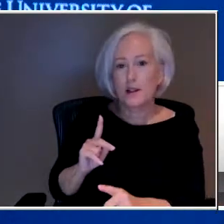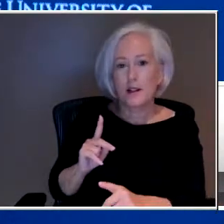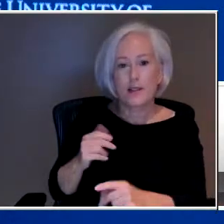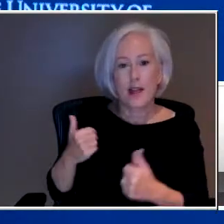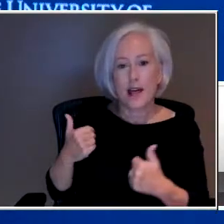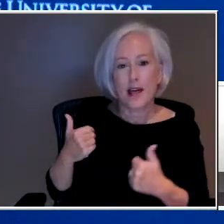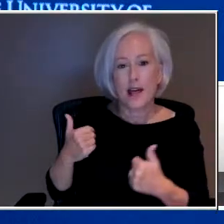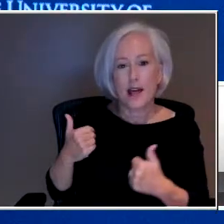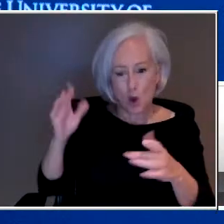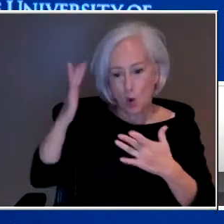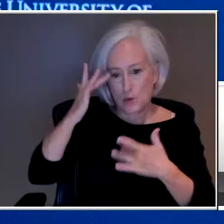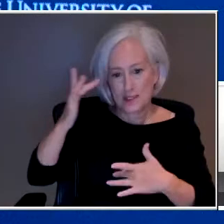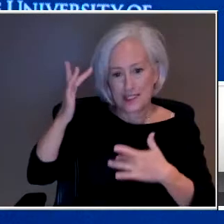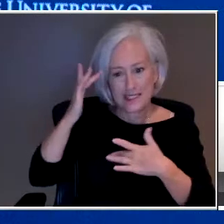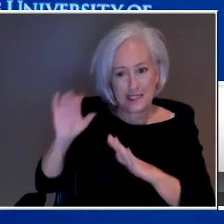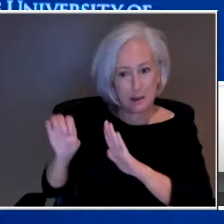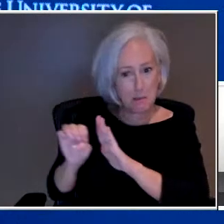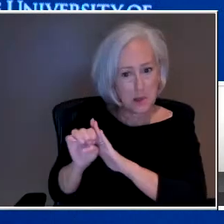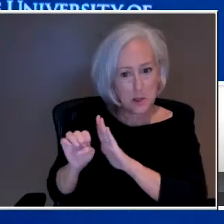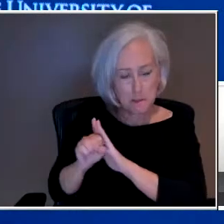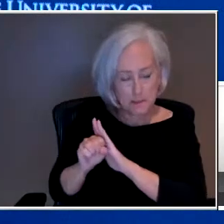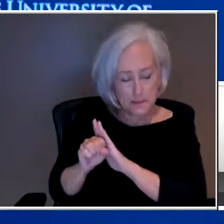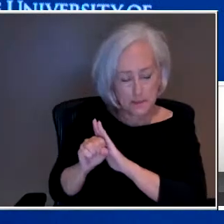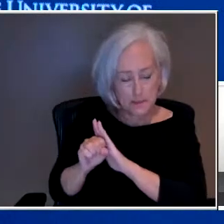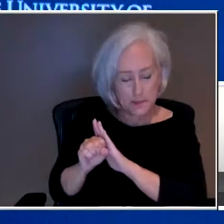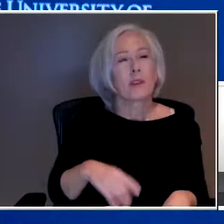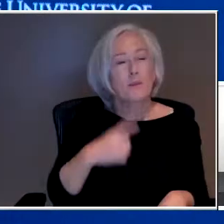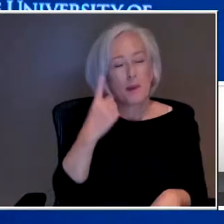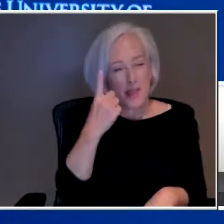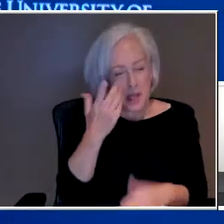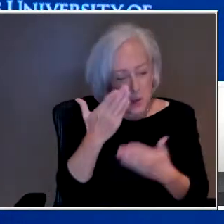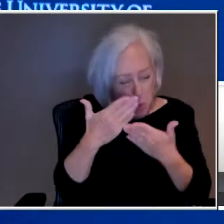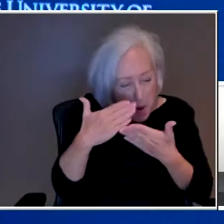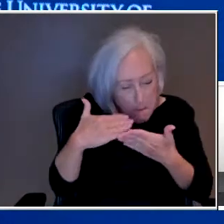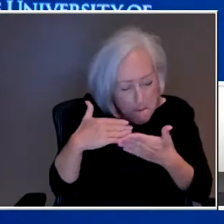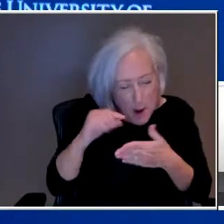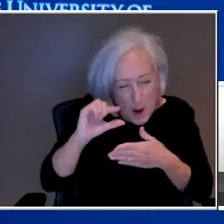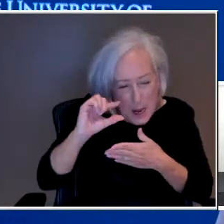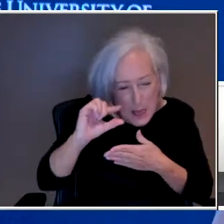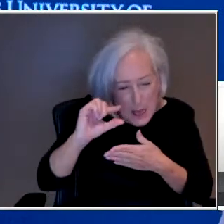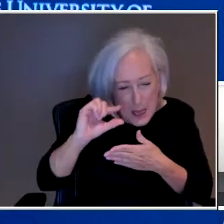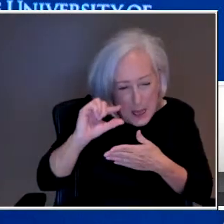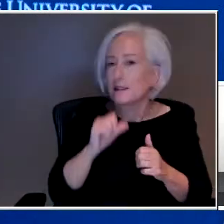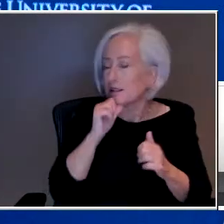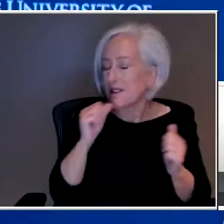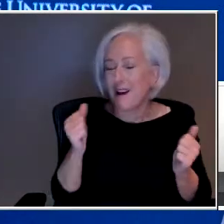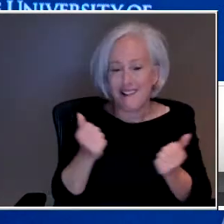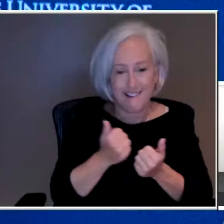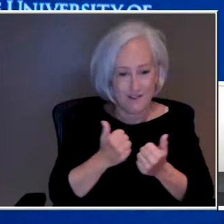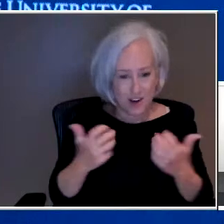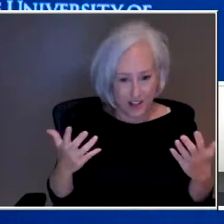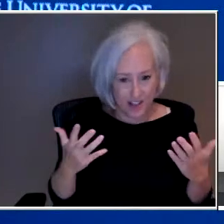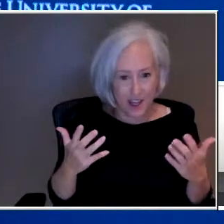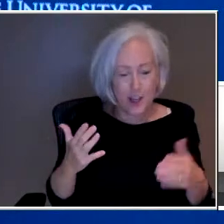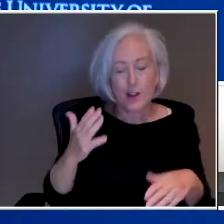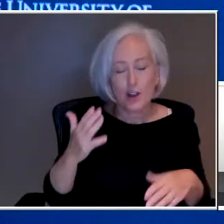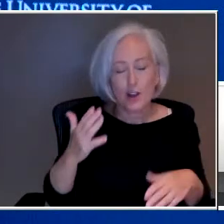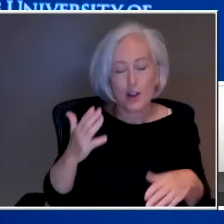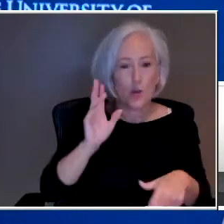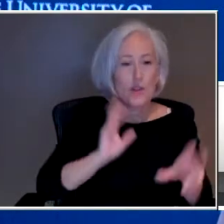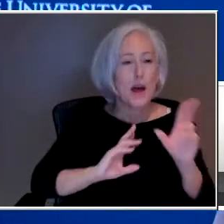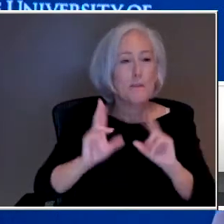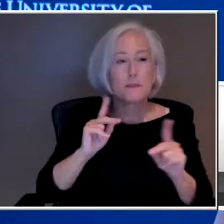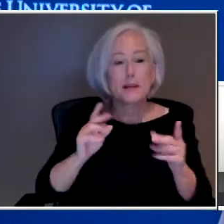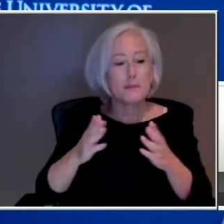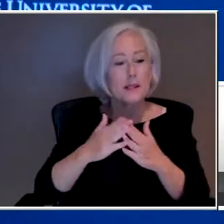infection. But it is just one little piece. Again, it is not everything. We know that people in general,